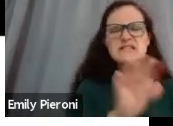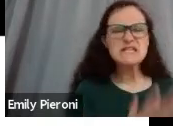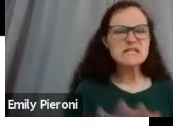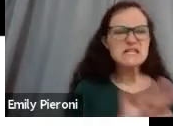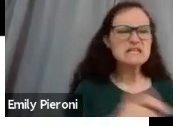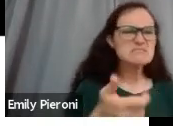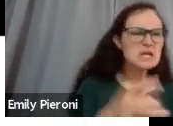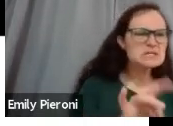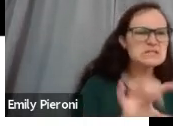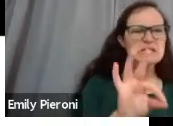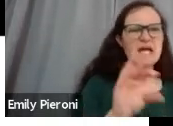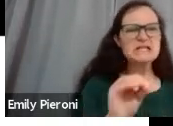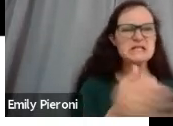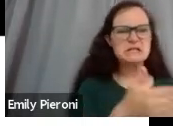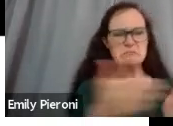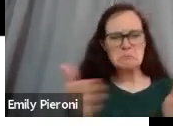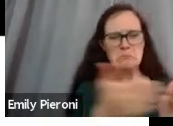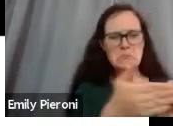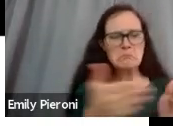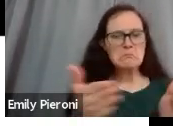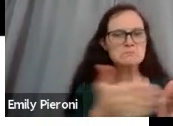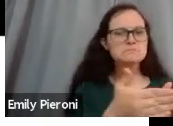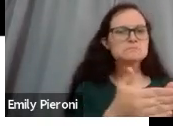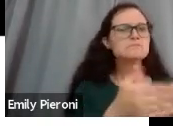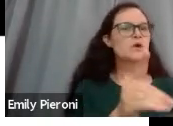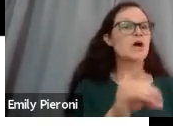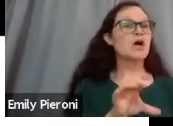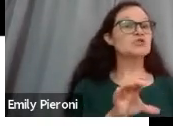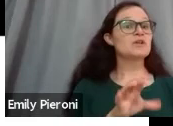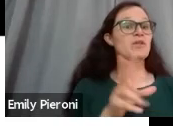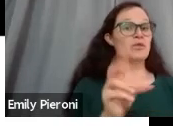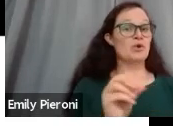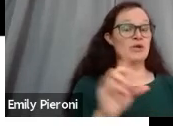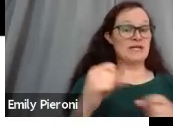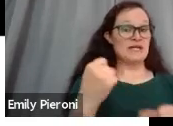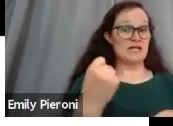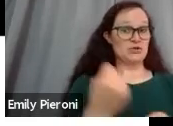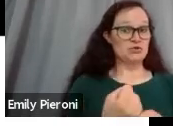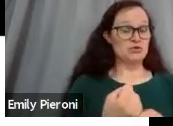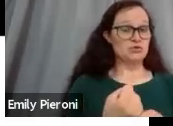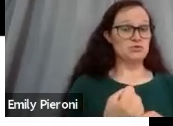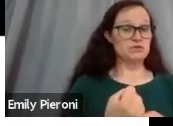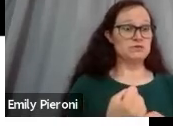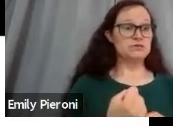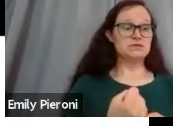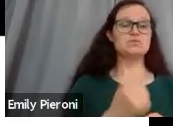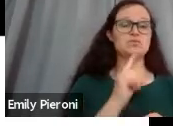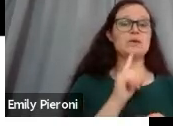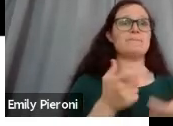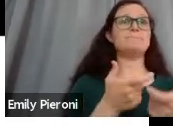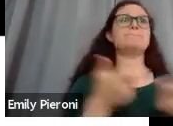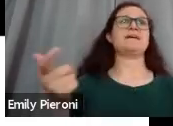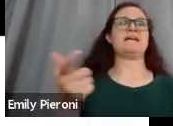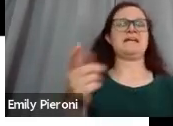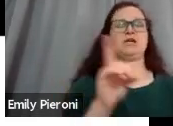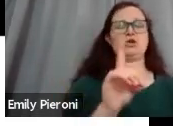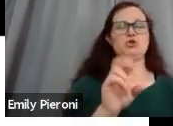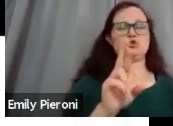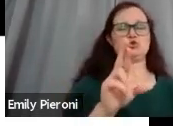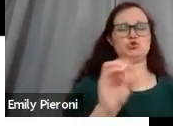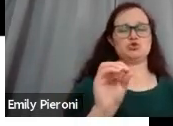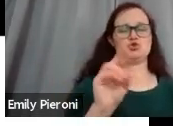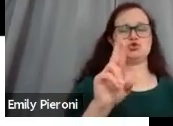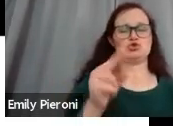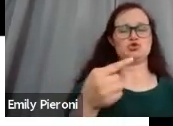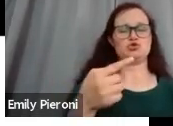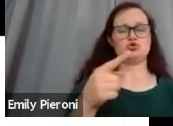range. So we're 130 years into this large scale droughts, arid cycle, if you will. And so